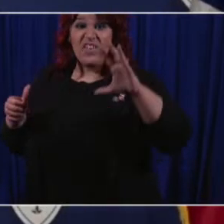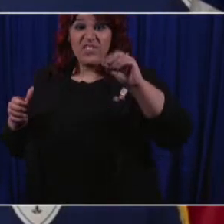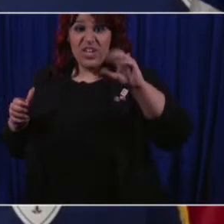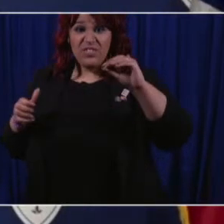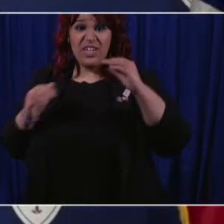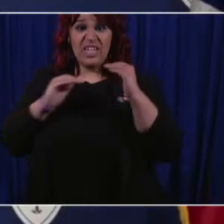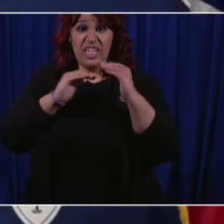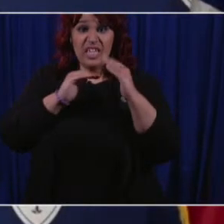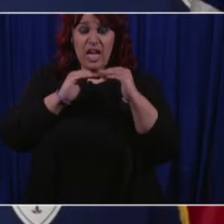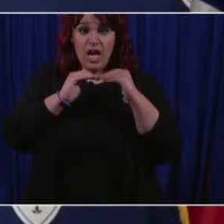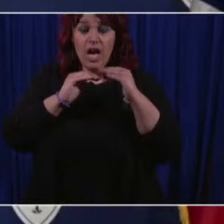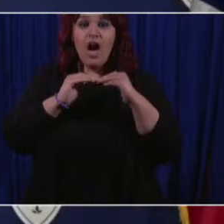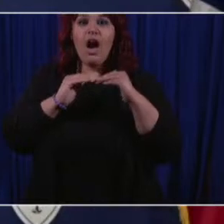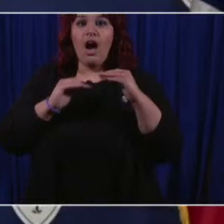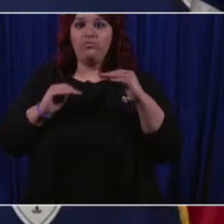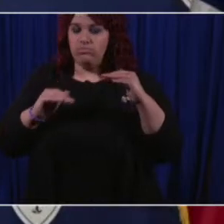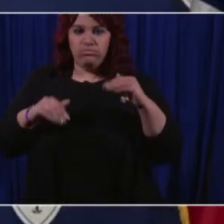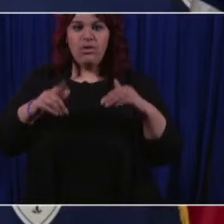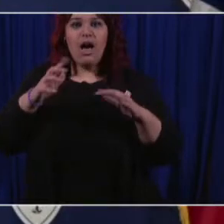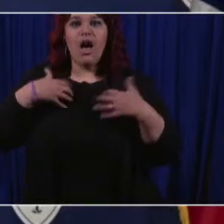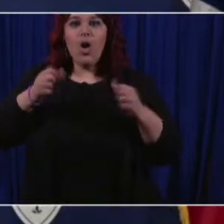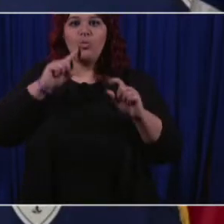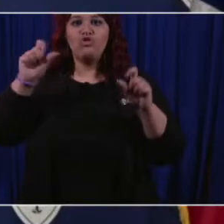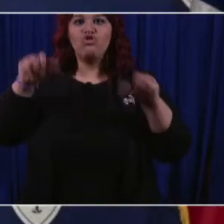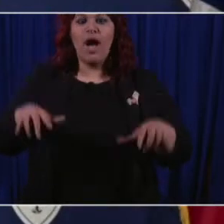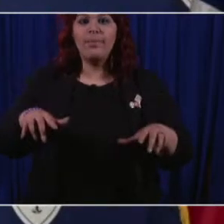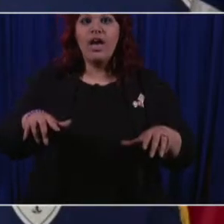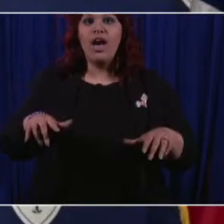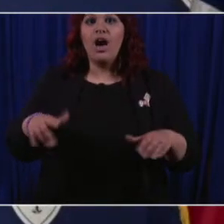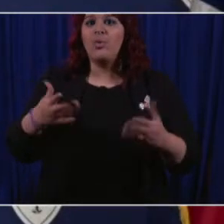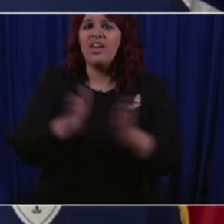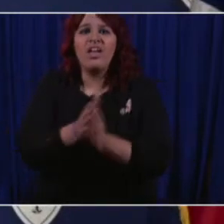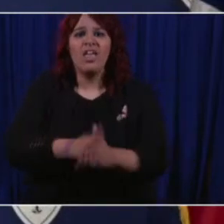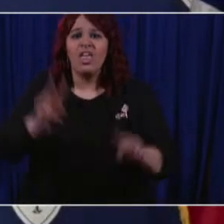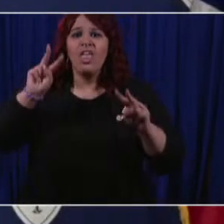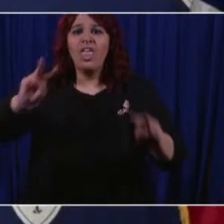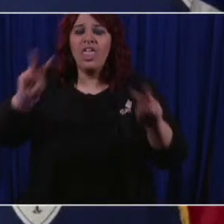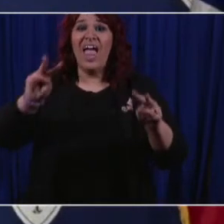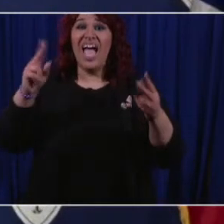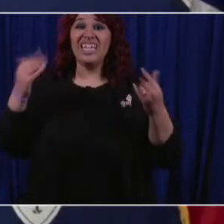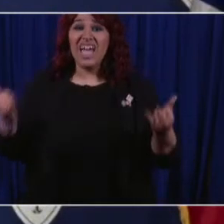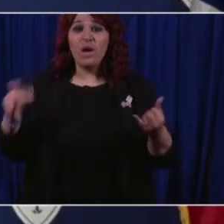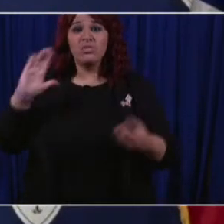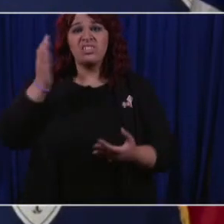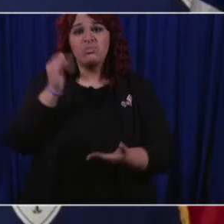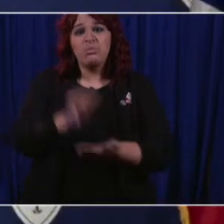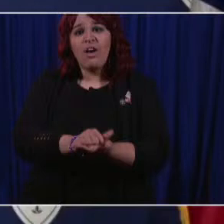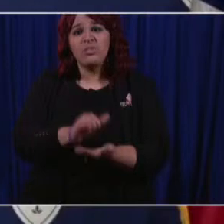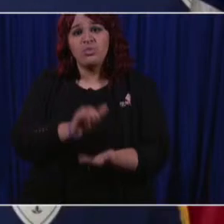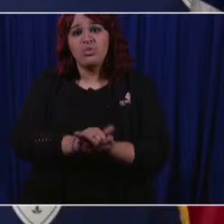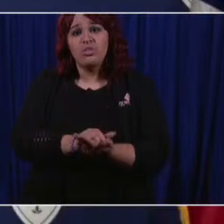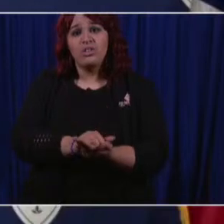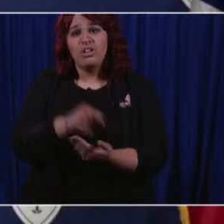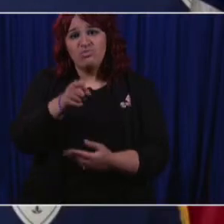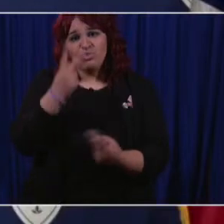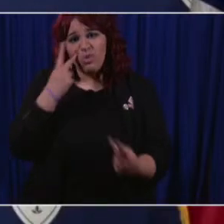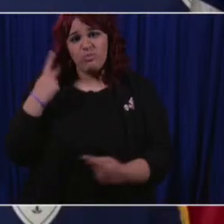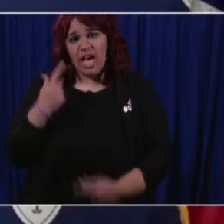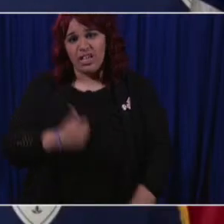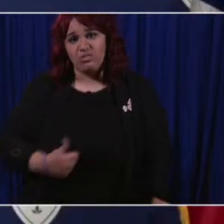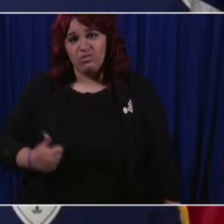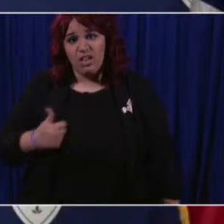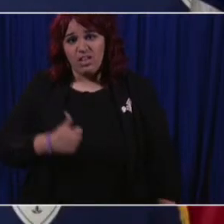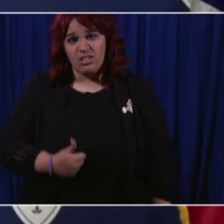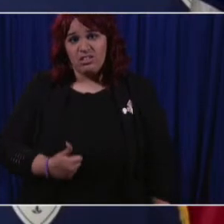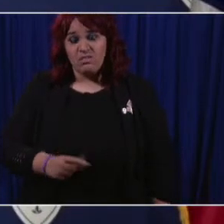seems unreachable. You know, it didn't seem unreachable, though, when it was going down every day. And